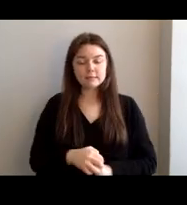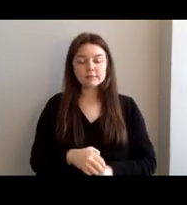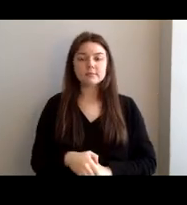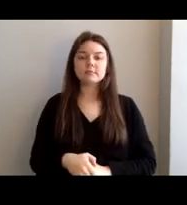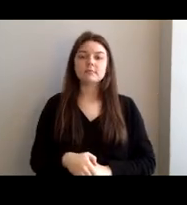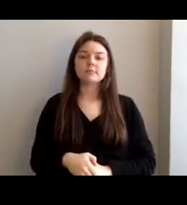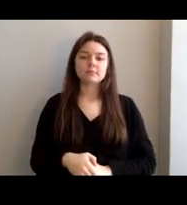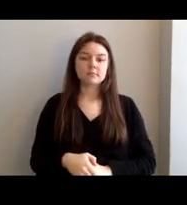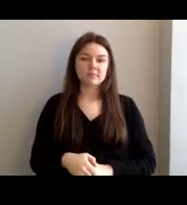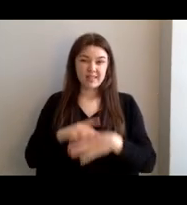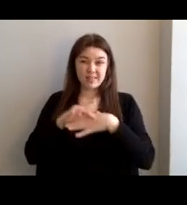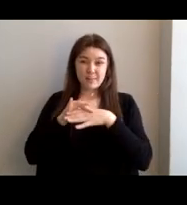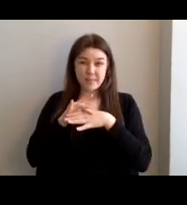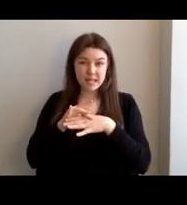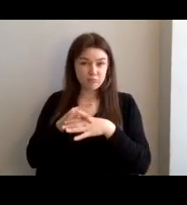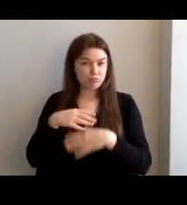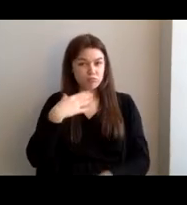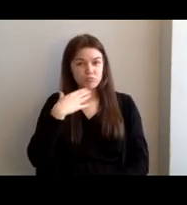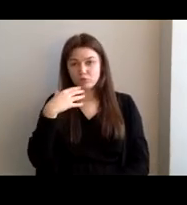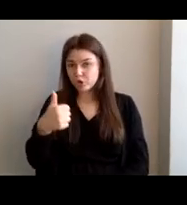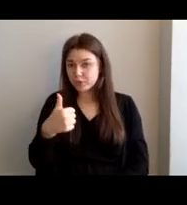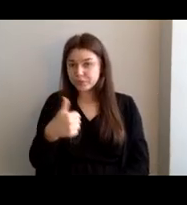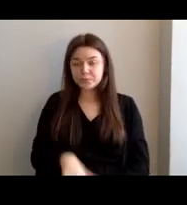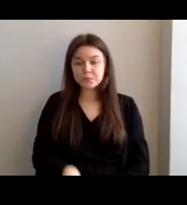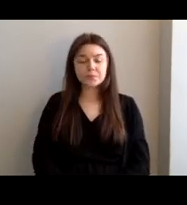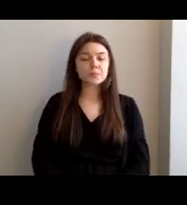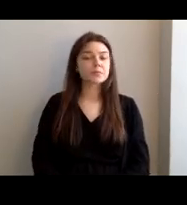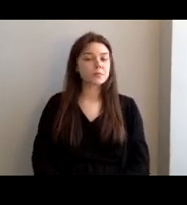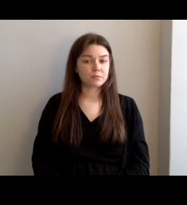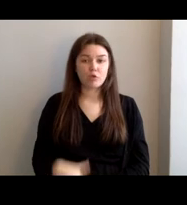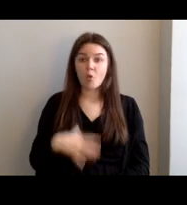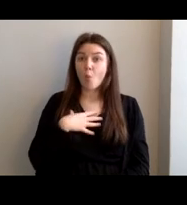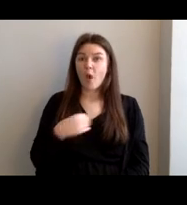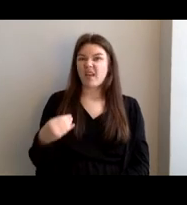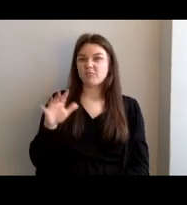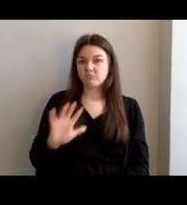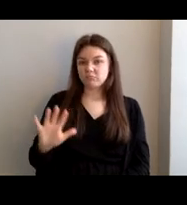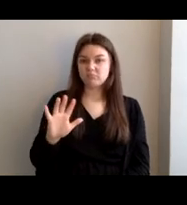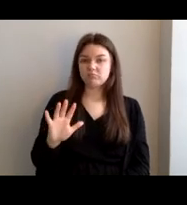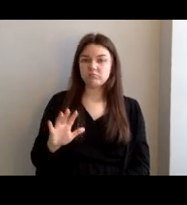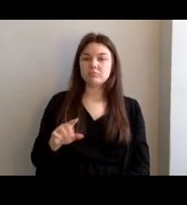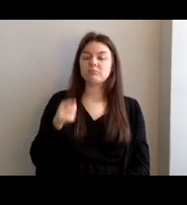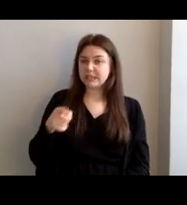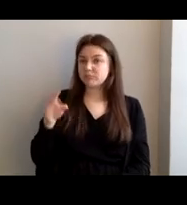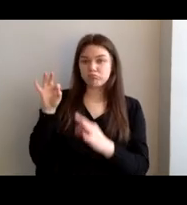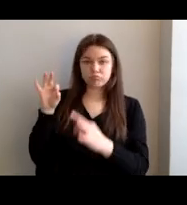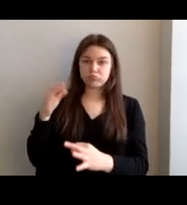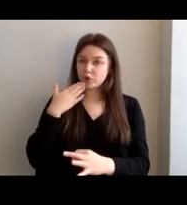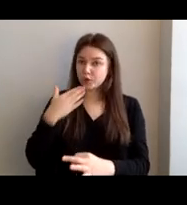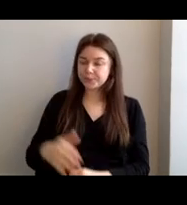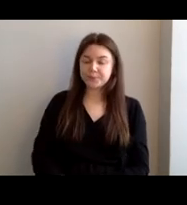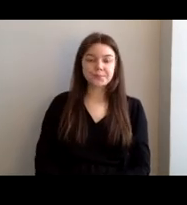The meat looks firm and it's whitish. So this is a shrimp with no defect.